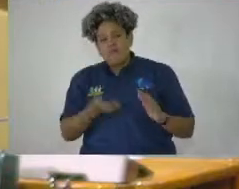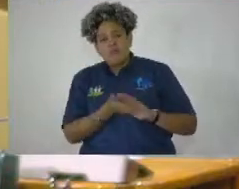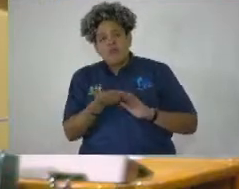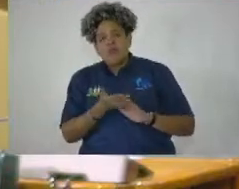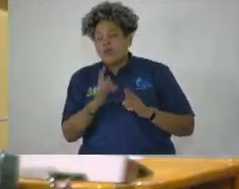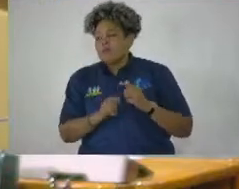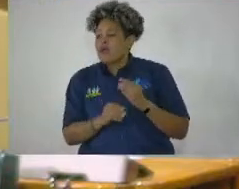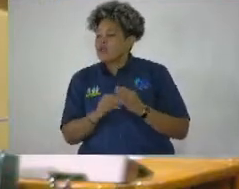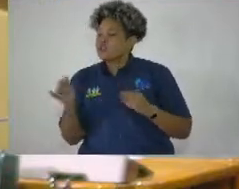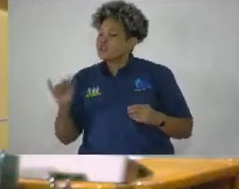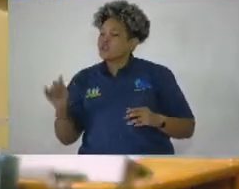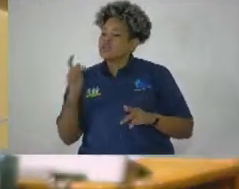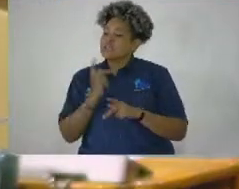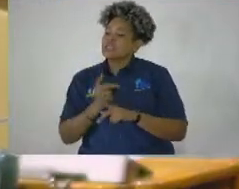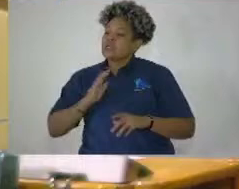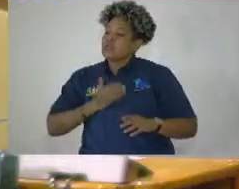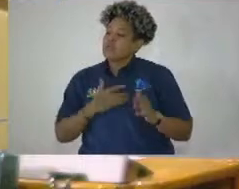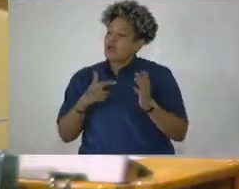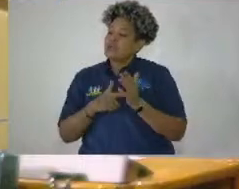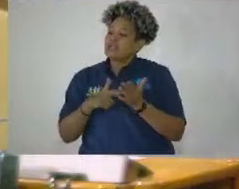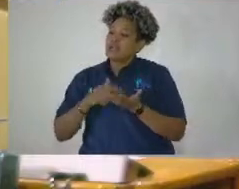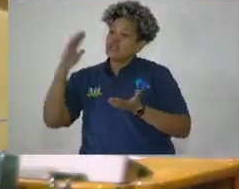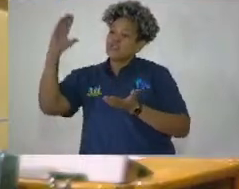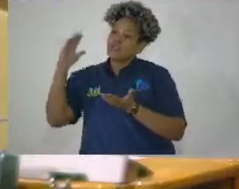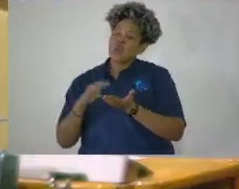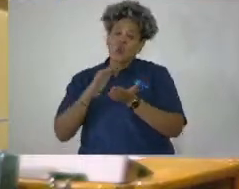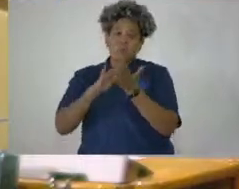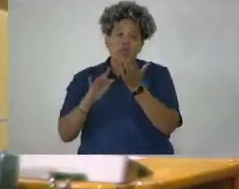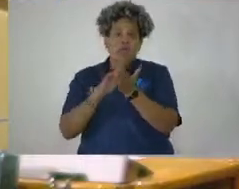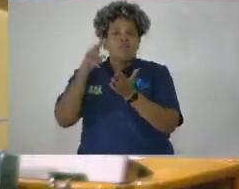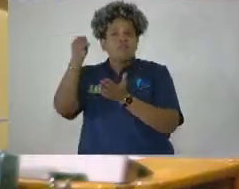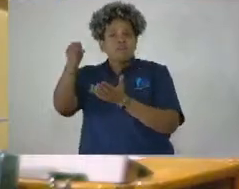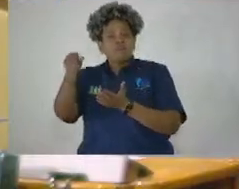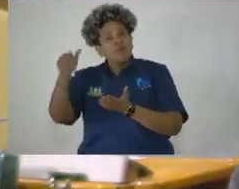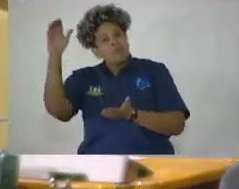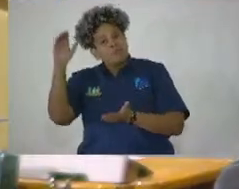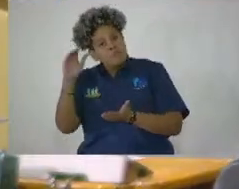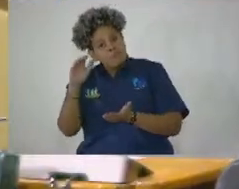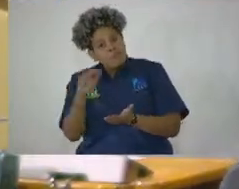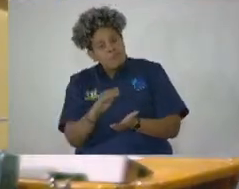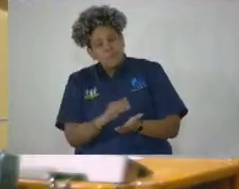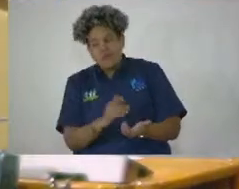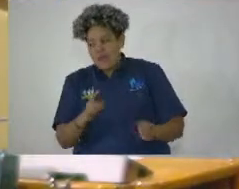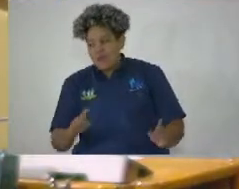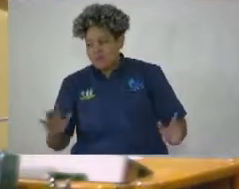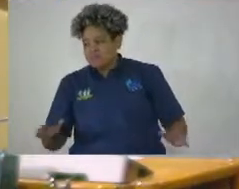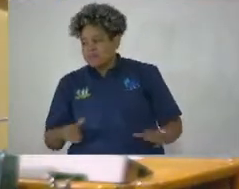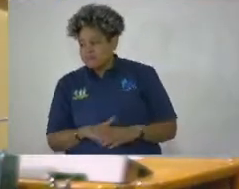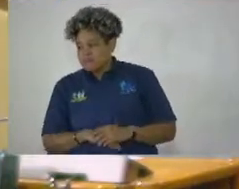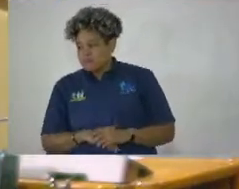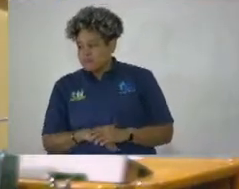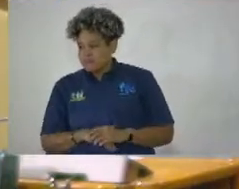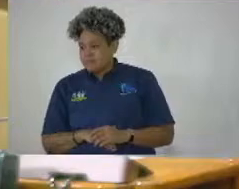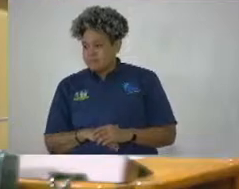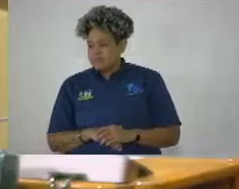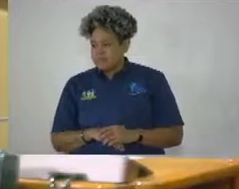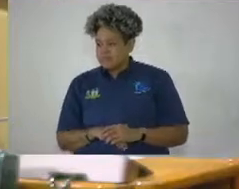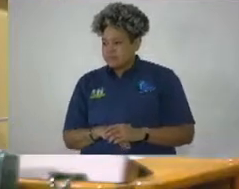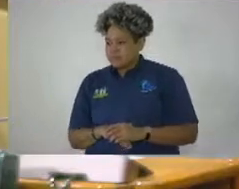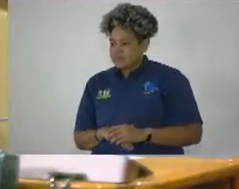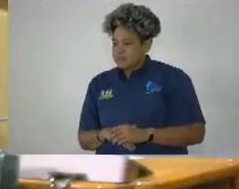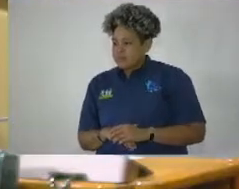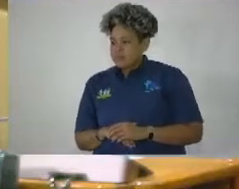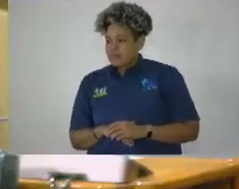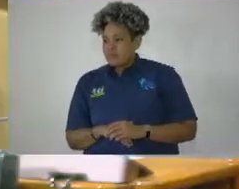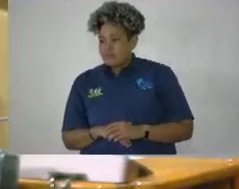and also keep our debt on a downward trajectory. Make no mistake about it. I want to repeat it. I need to